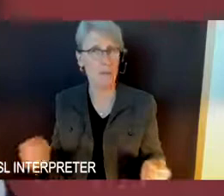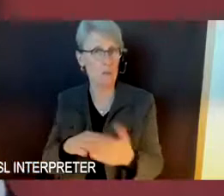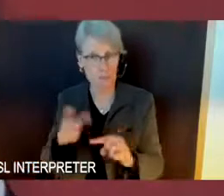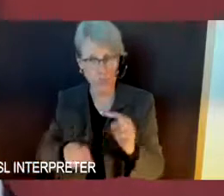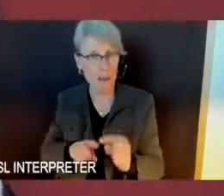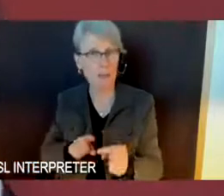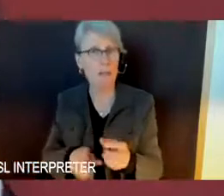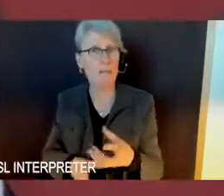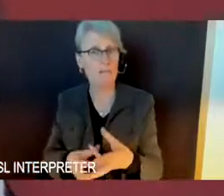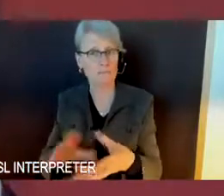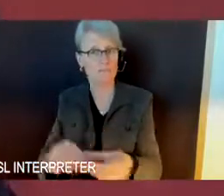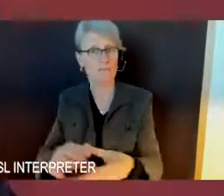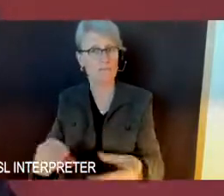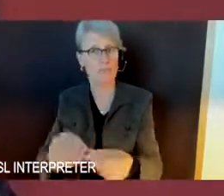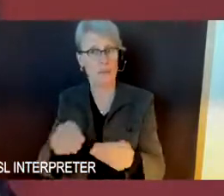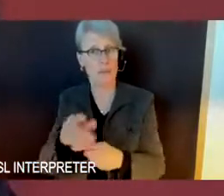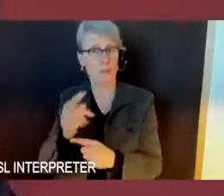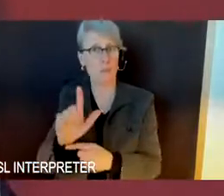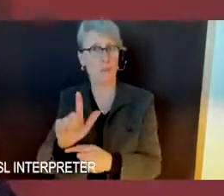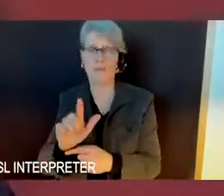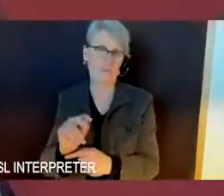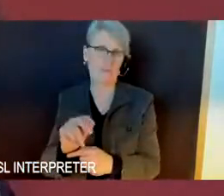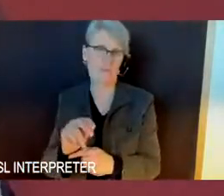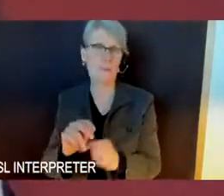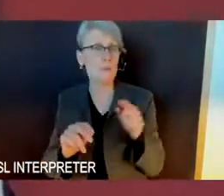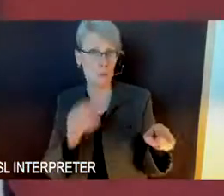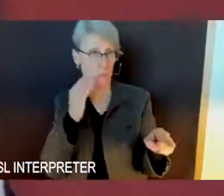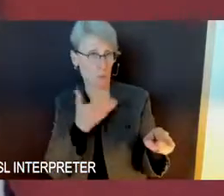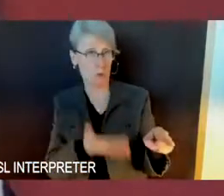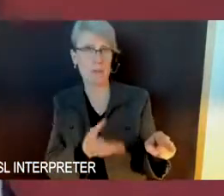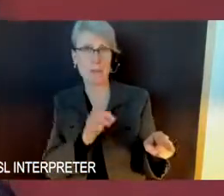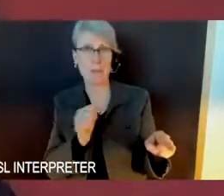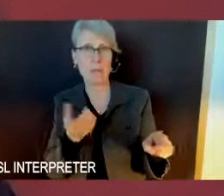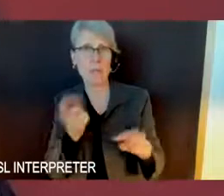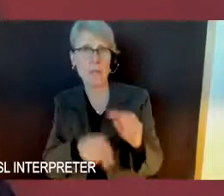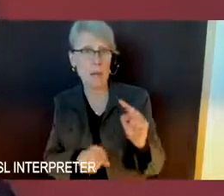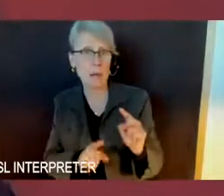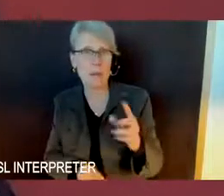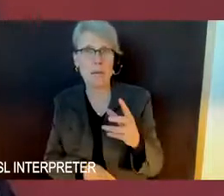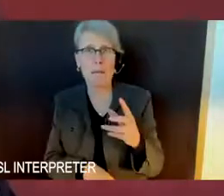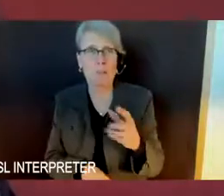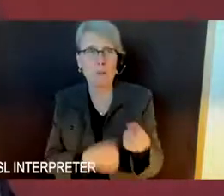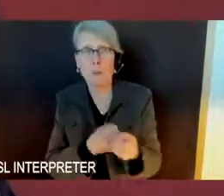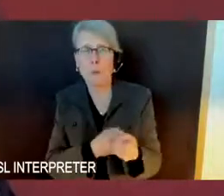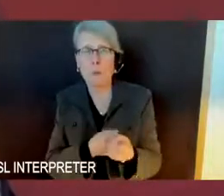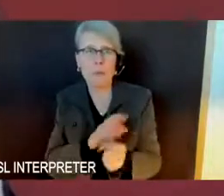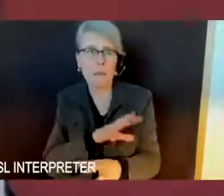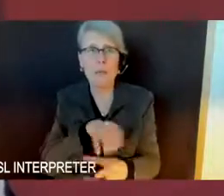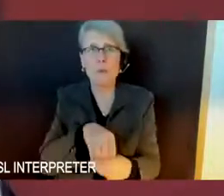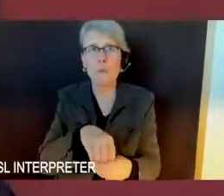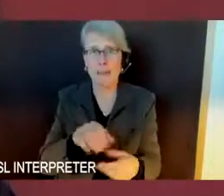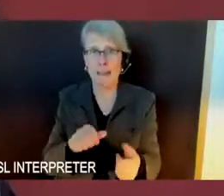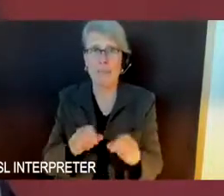of sharing? You might go through a time where you know somebody who has a disability. Does that mean that you can't be part of the